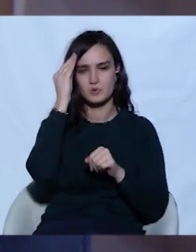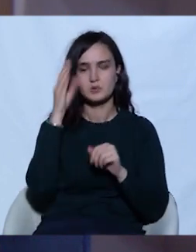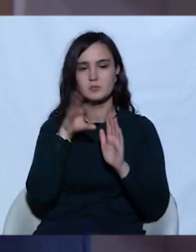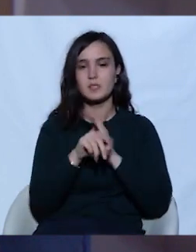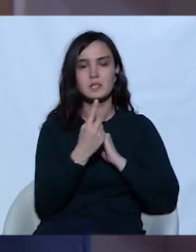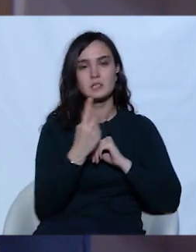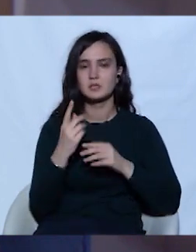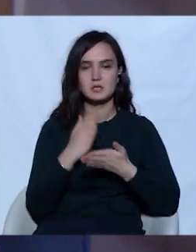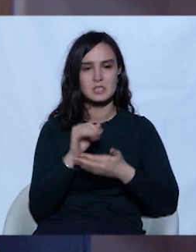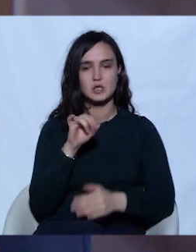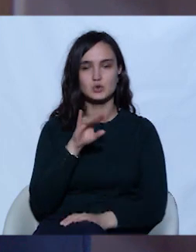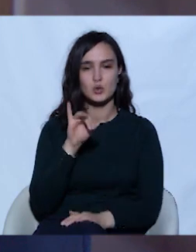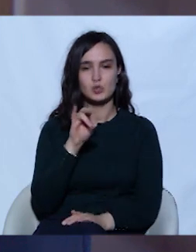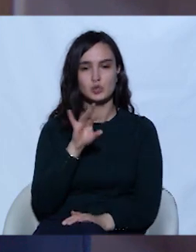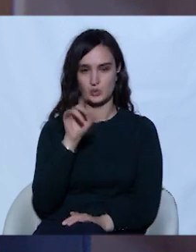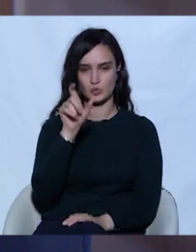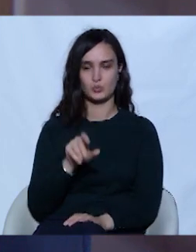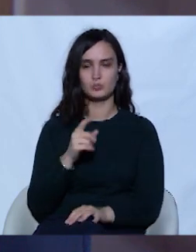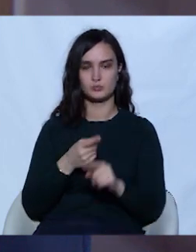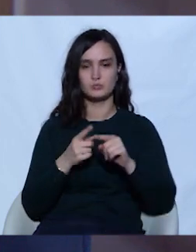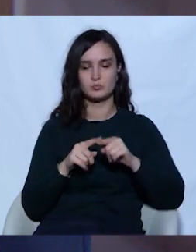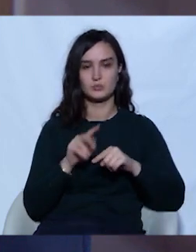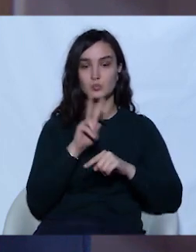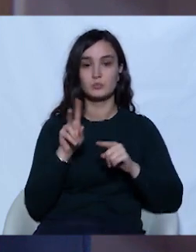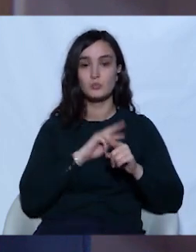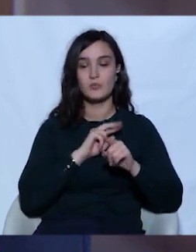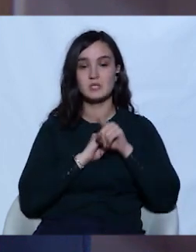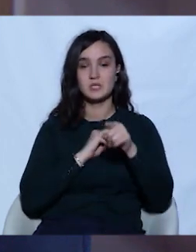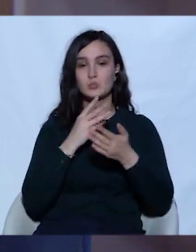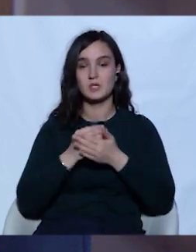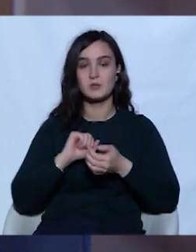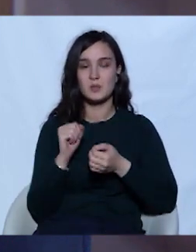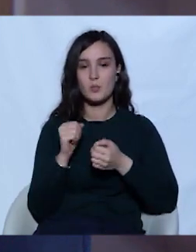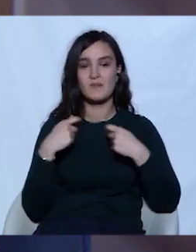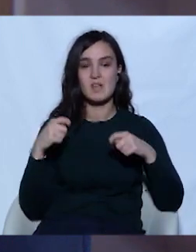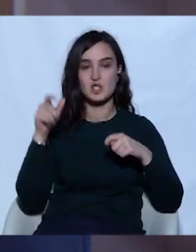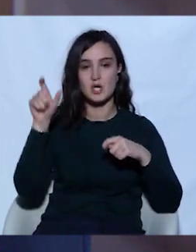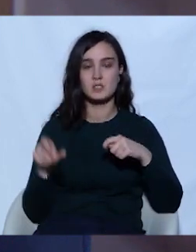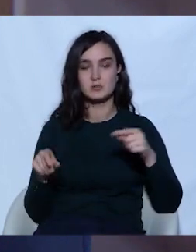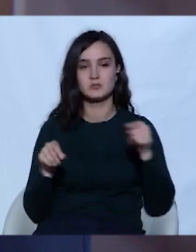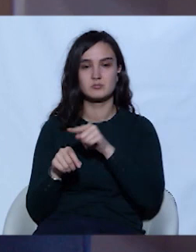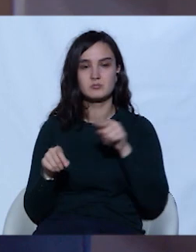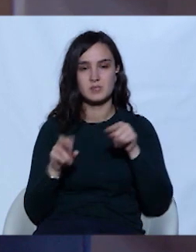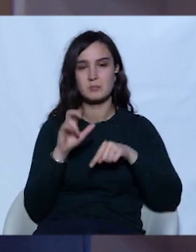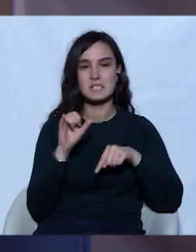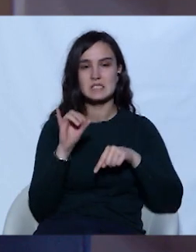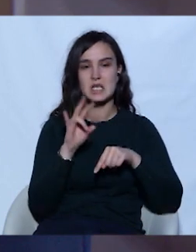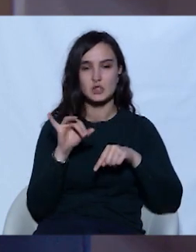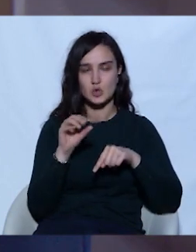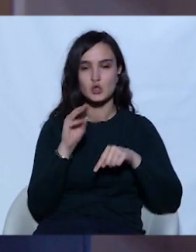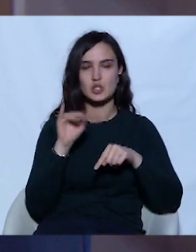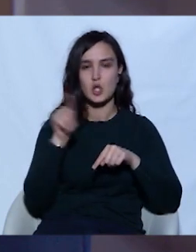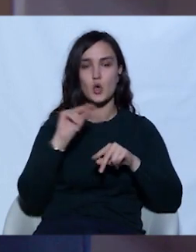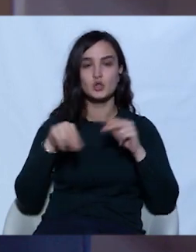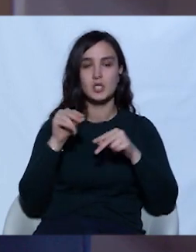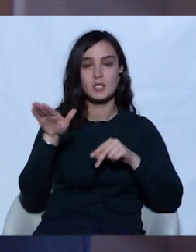better person and improve her behavior. He's insightful, considerate, and compassionate, and he's so